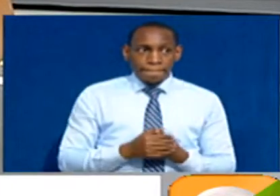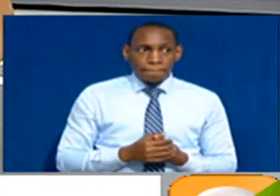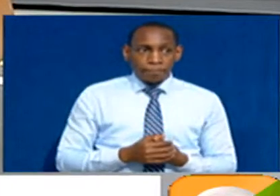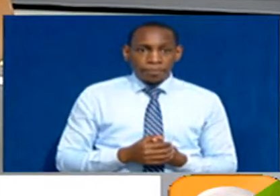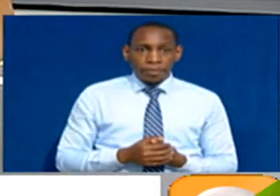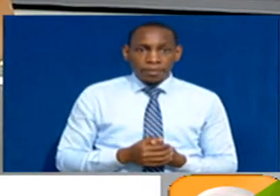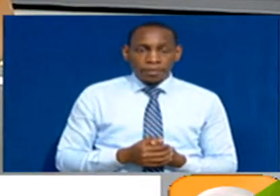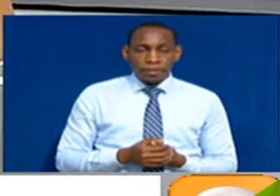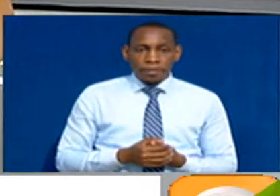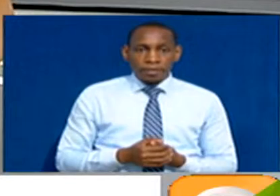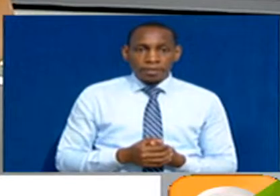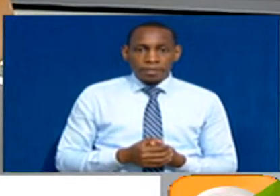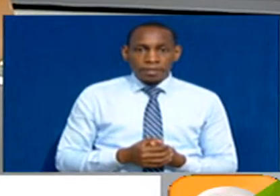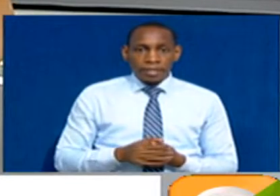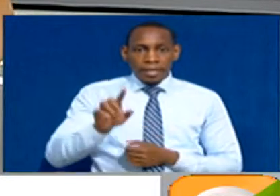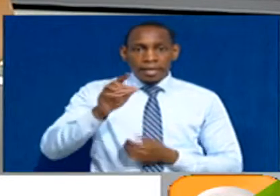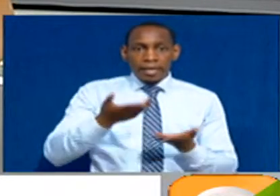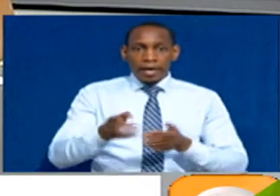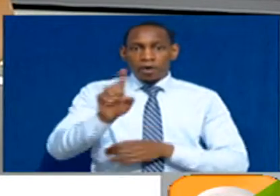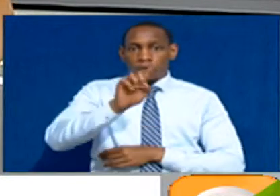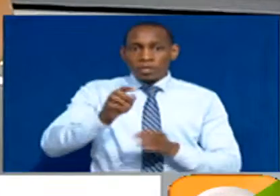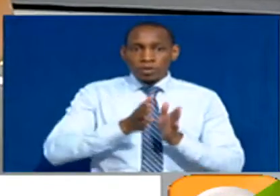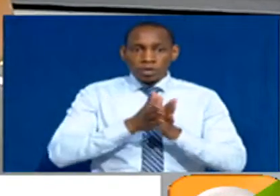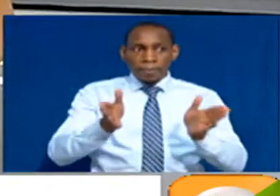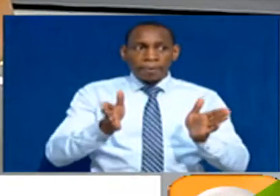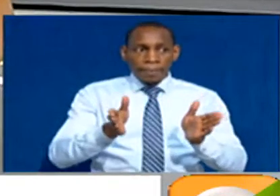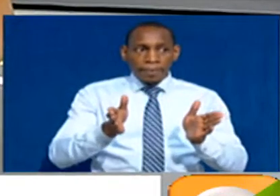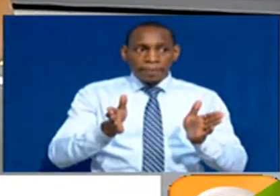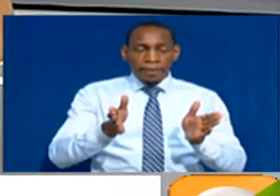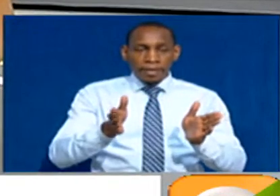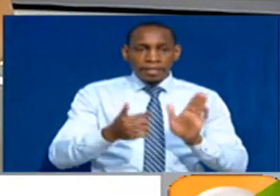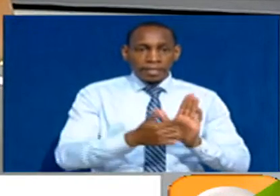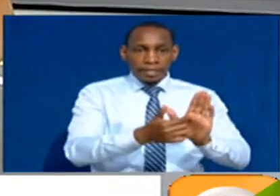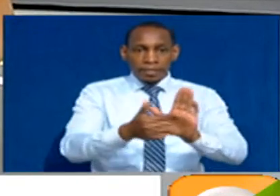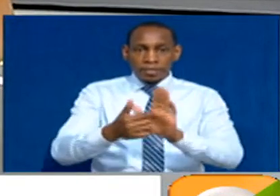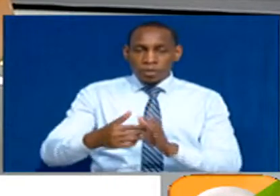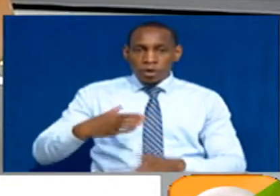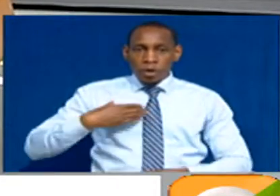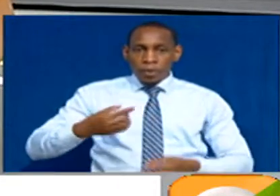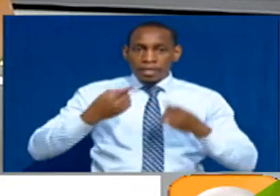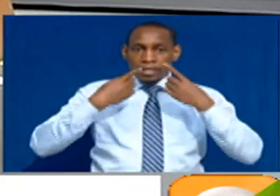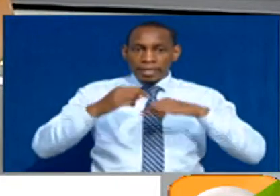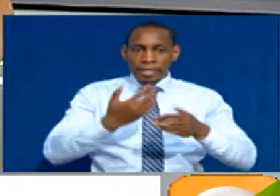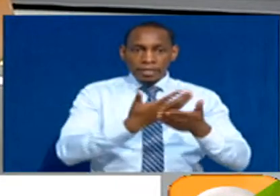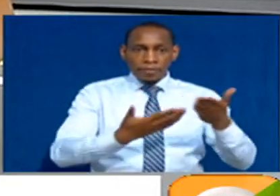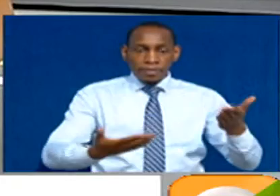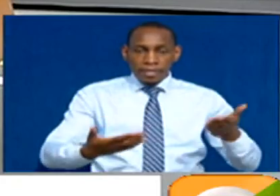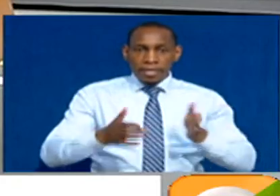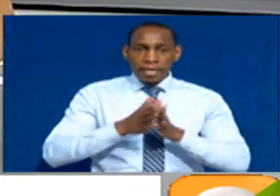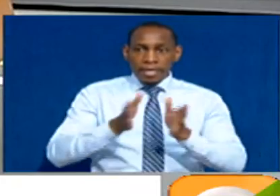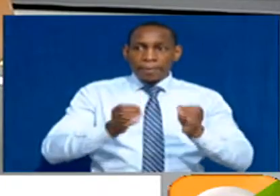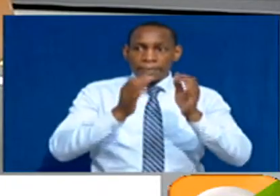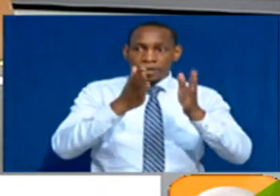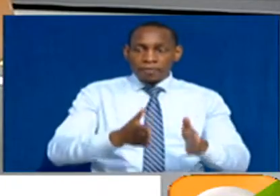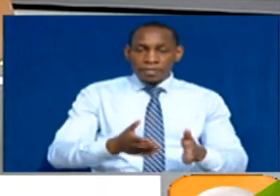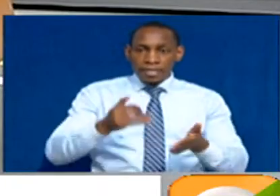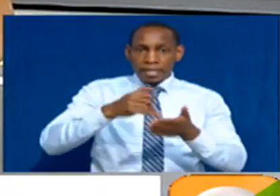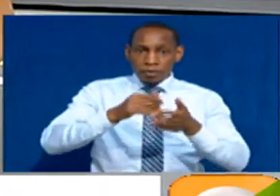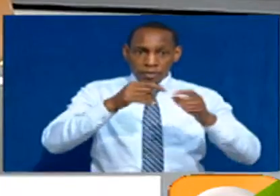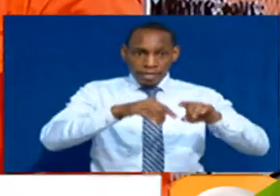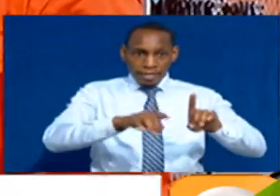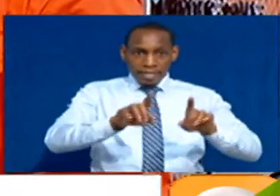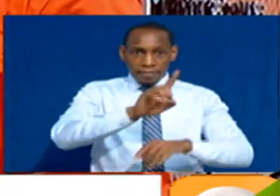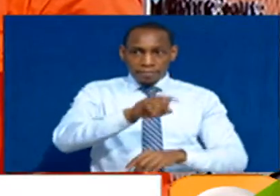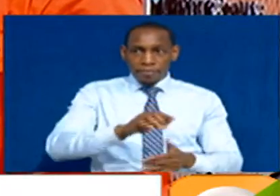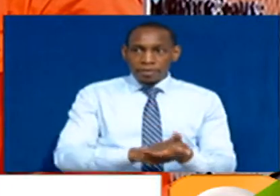going public about it, what about public unveiling of wealth declaration forms of public officers, including